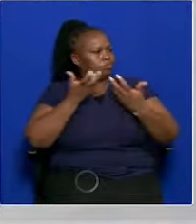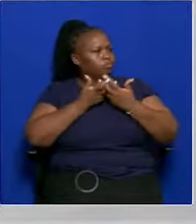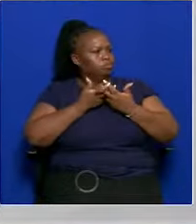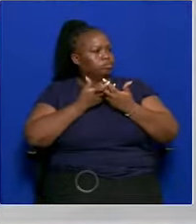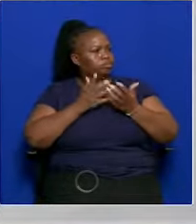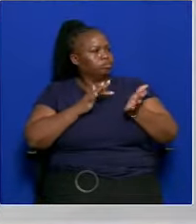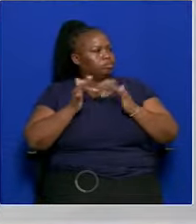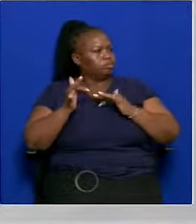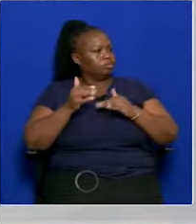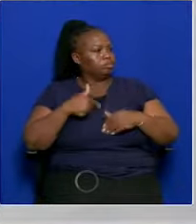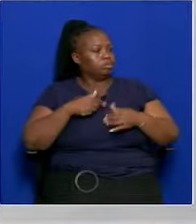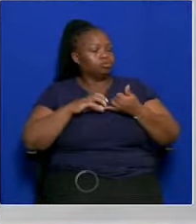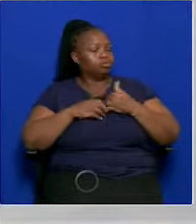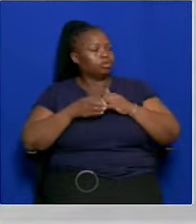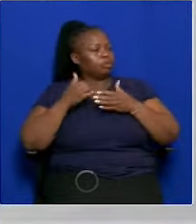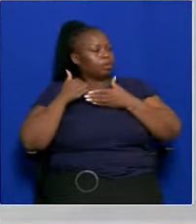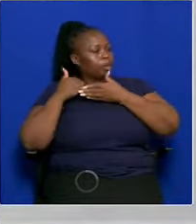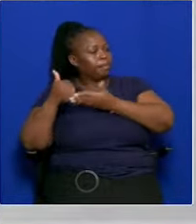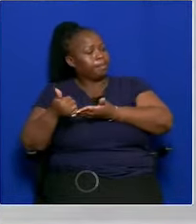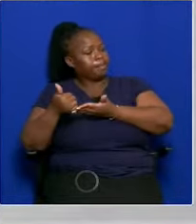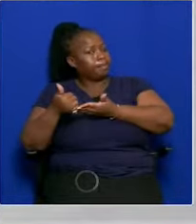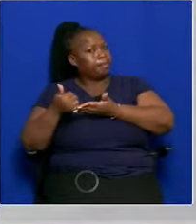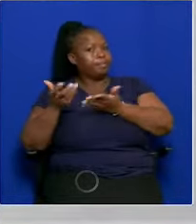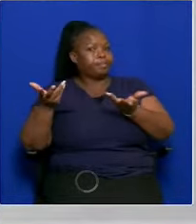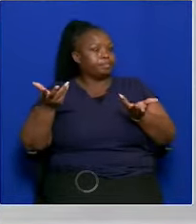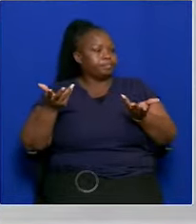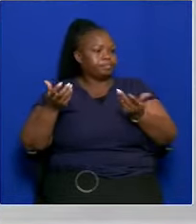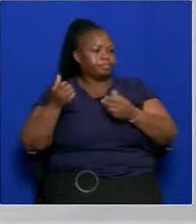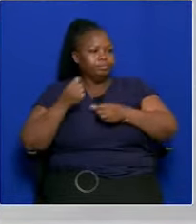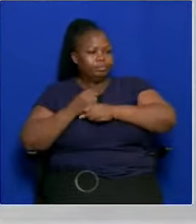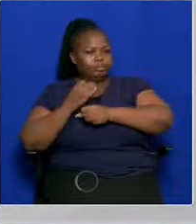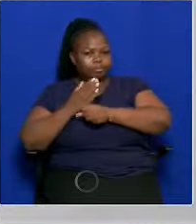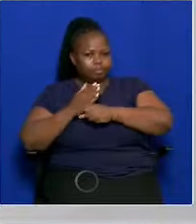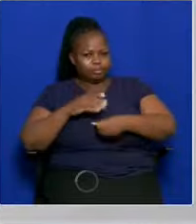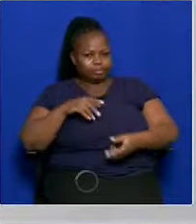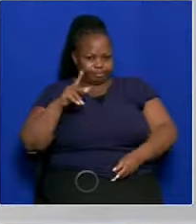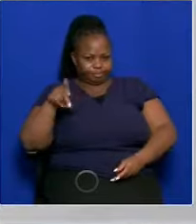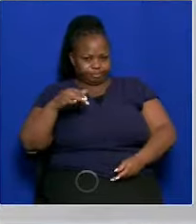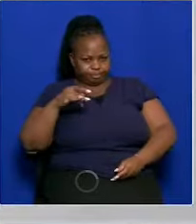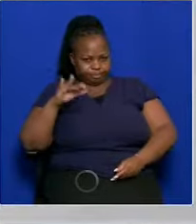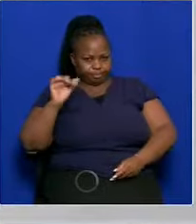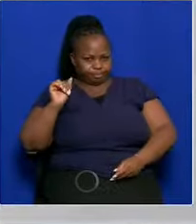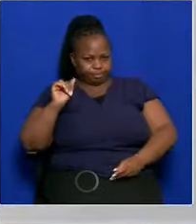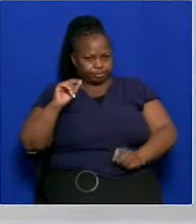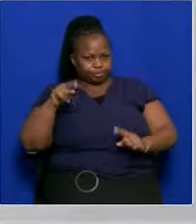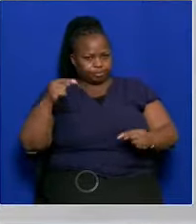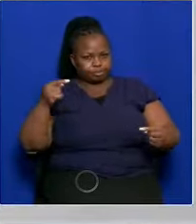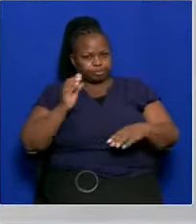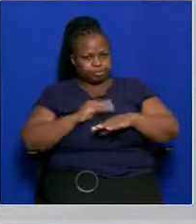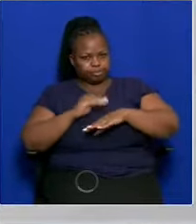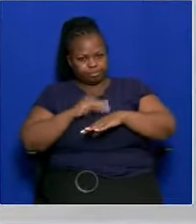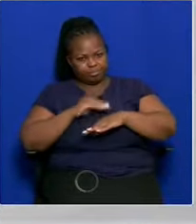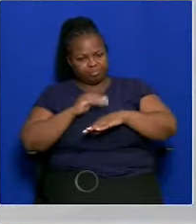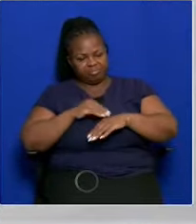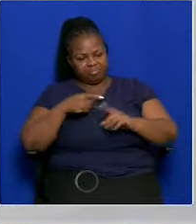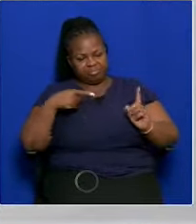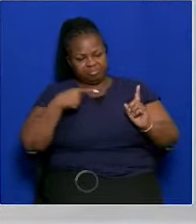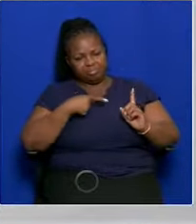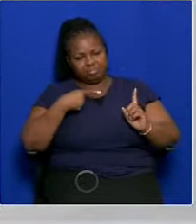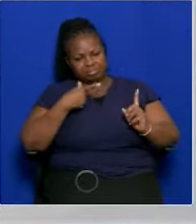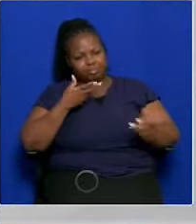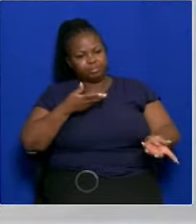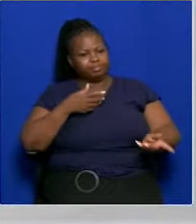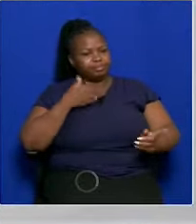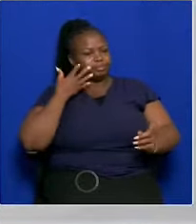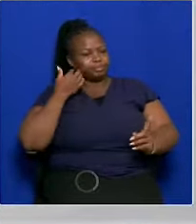assist to make sure Kaula doesn't bother Matlala or whatsoever. Because for starters, the